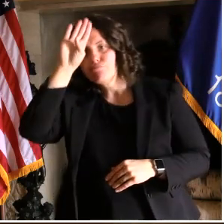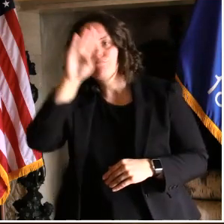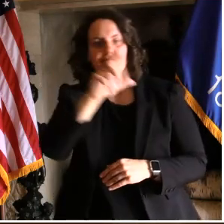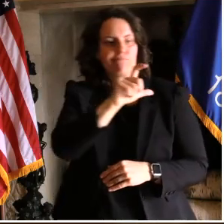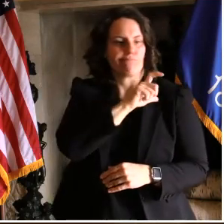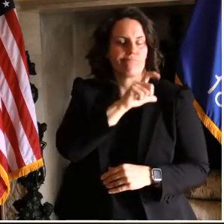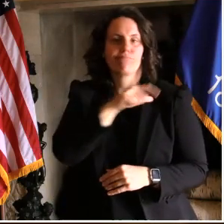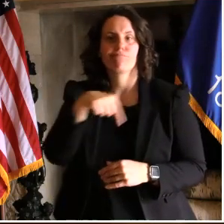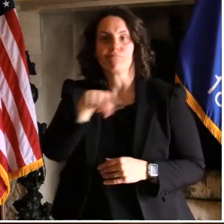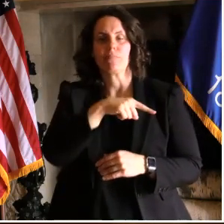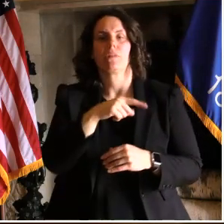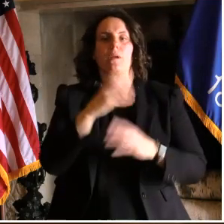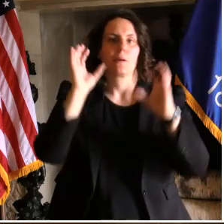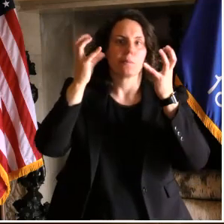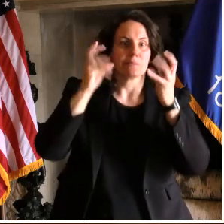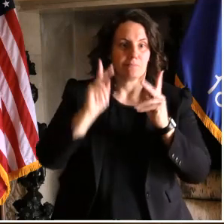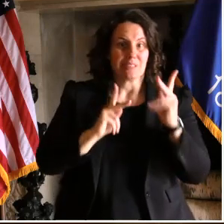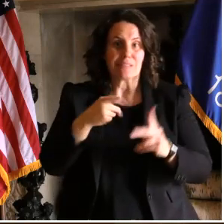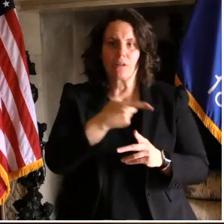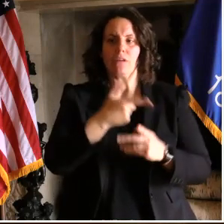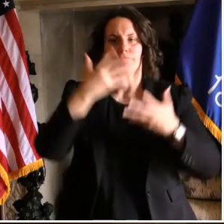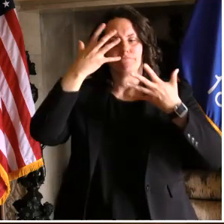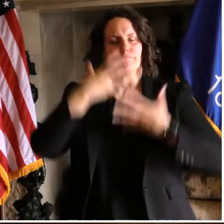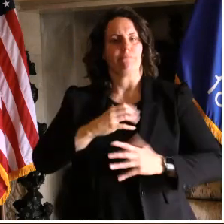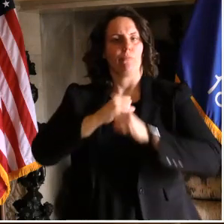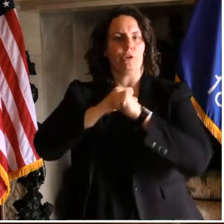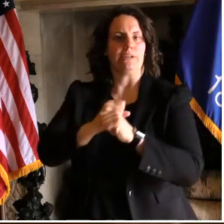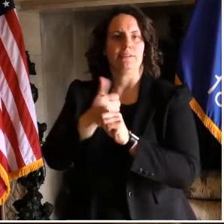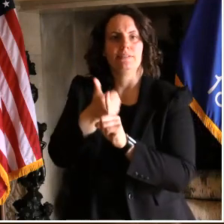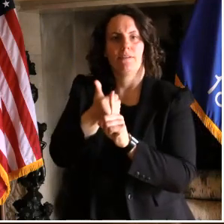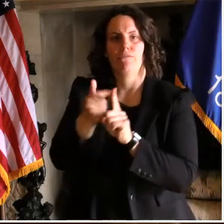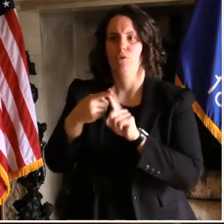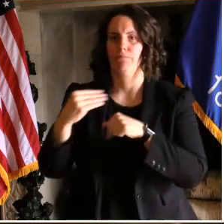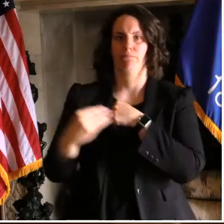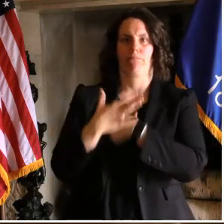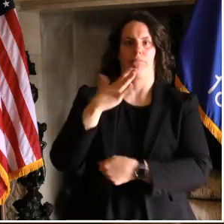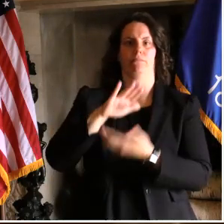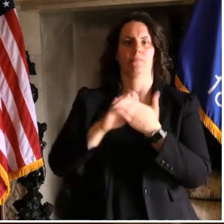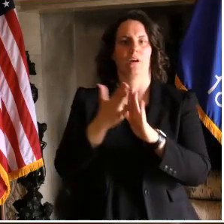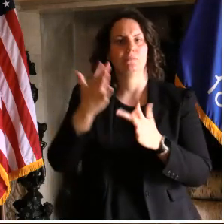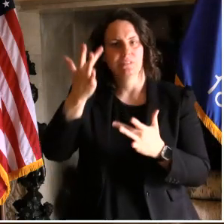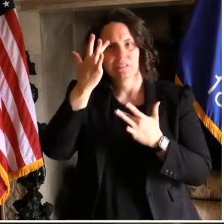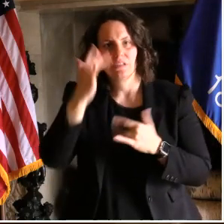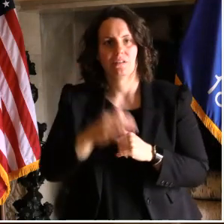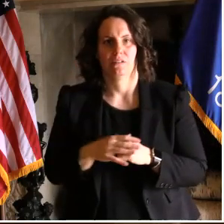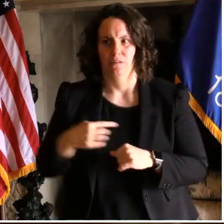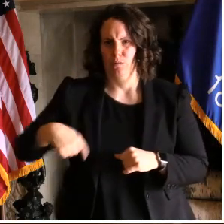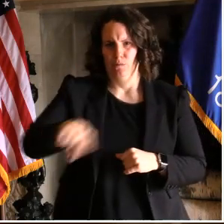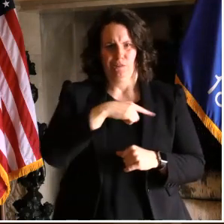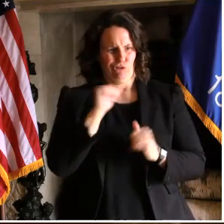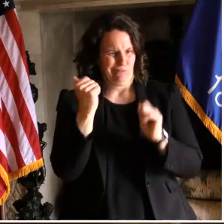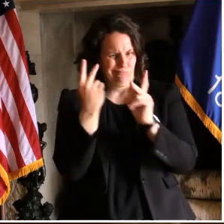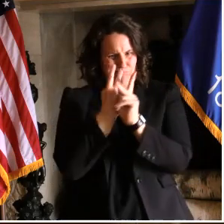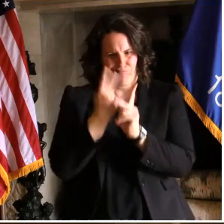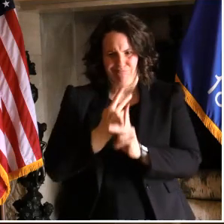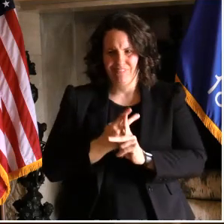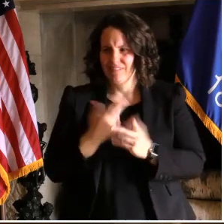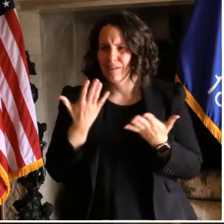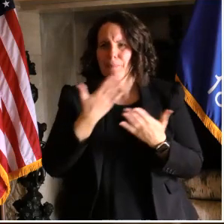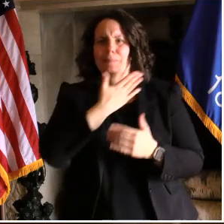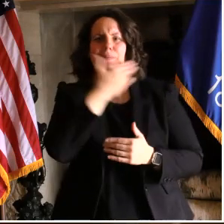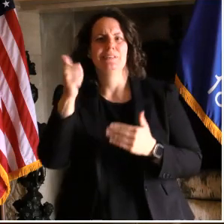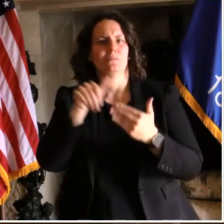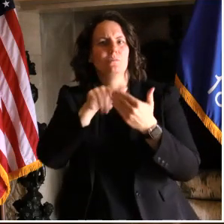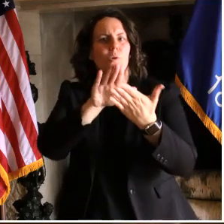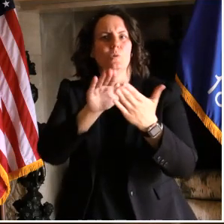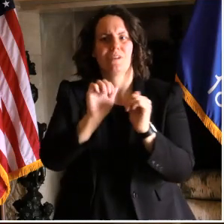make informed decisions to best maximize known critical resources in the shortest amount of time. There will also